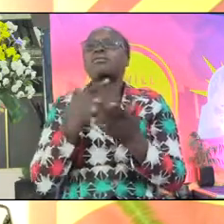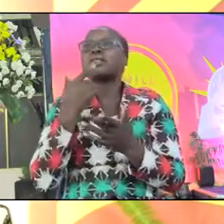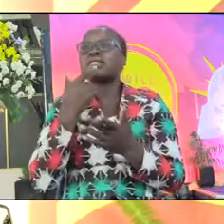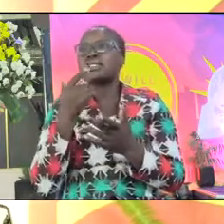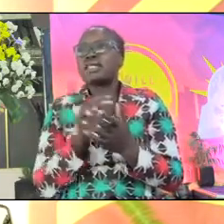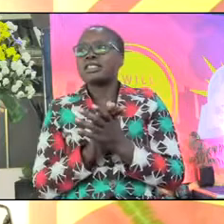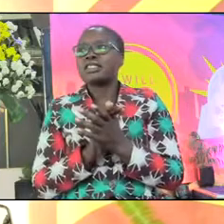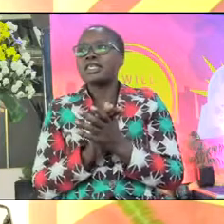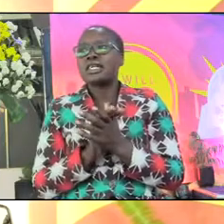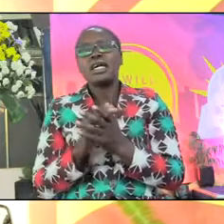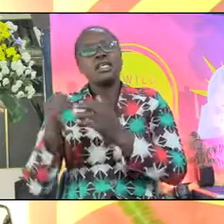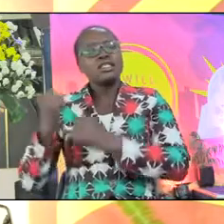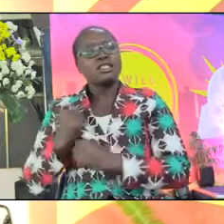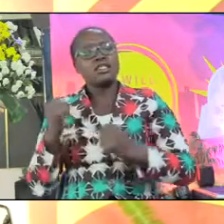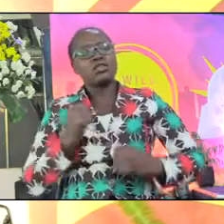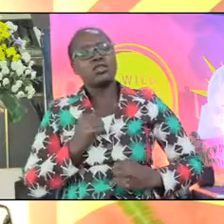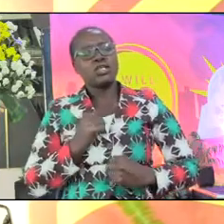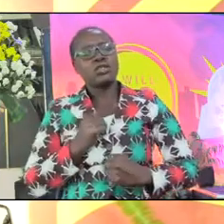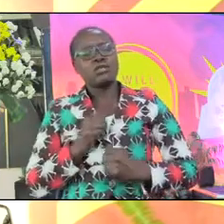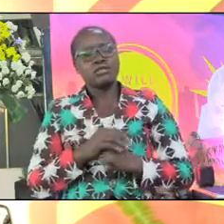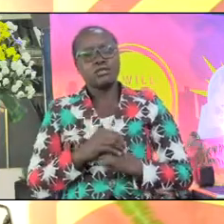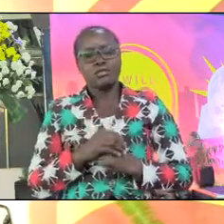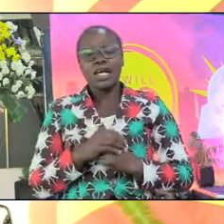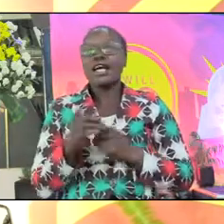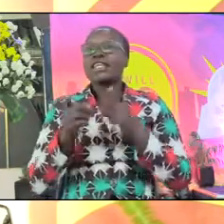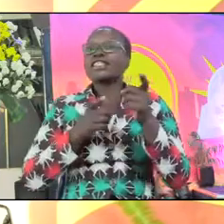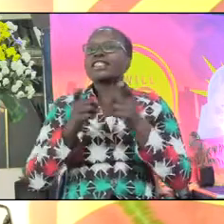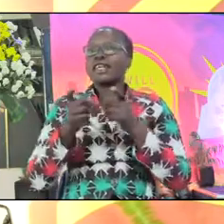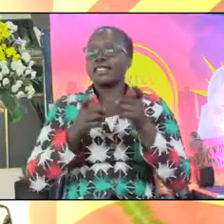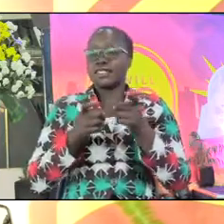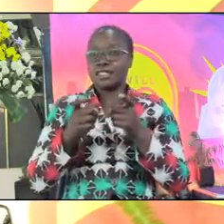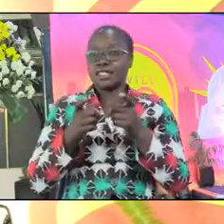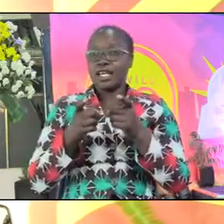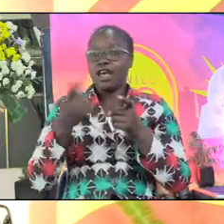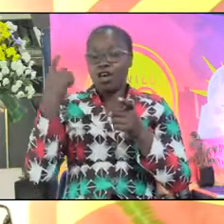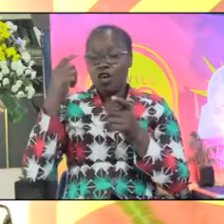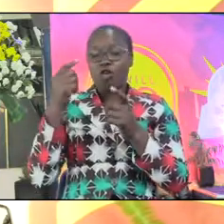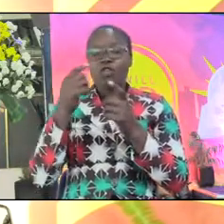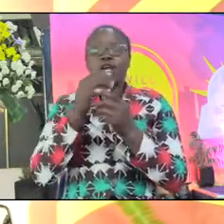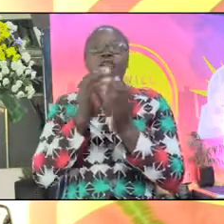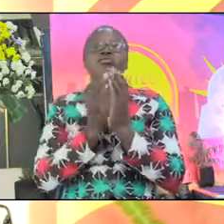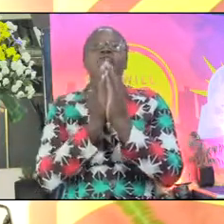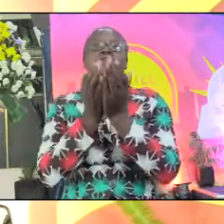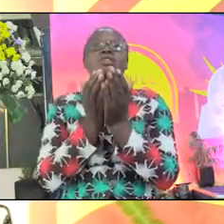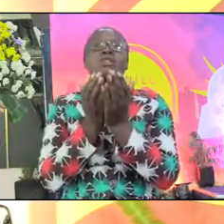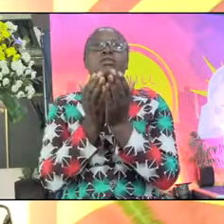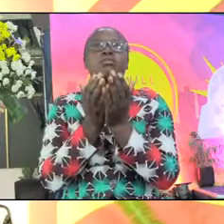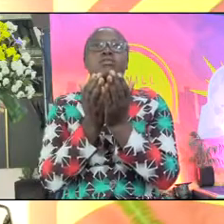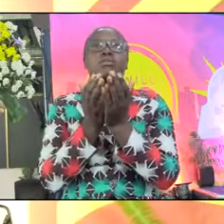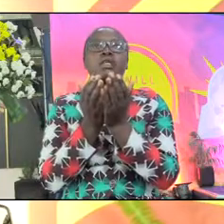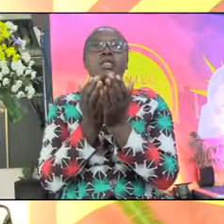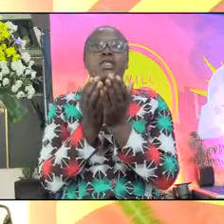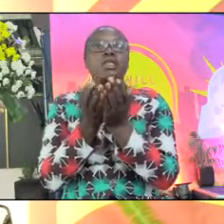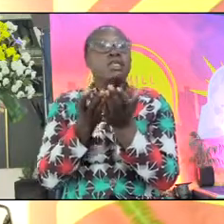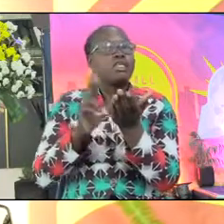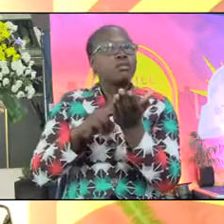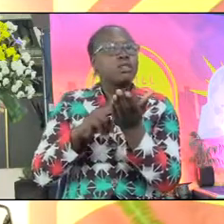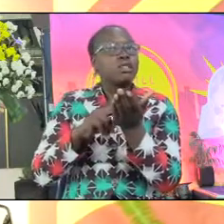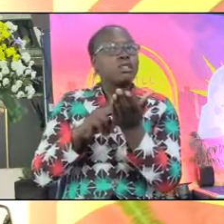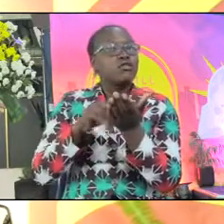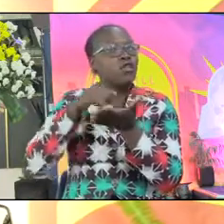says that the soldier in charge of the ship, I'm repeating this